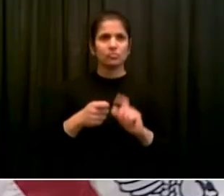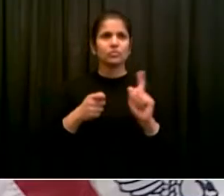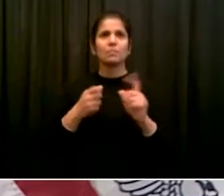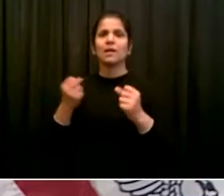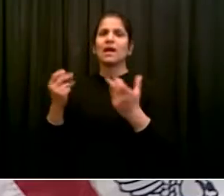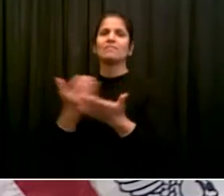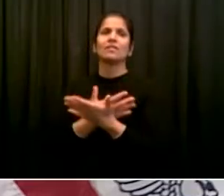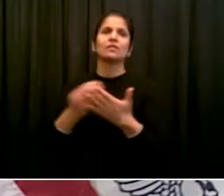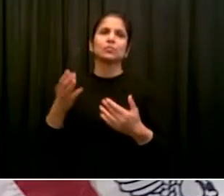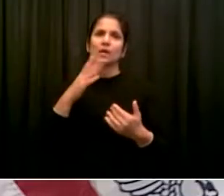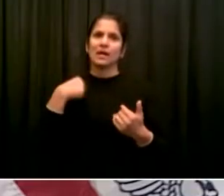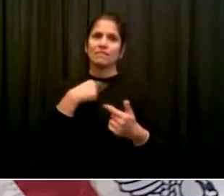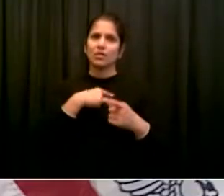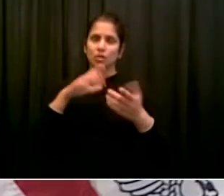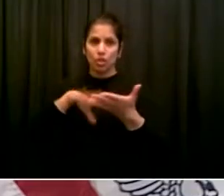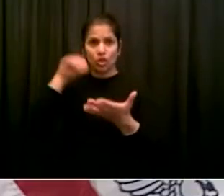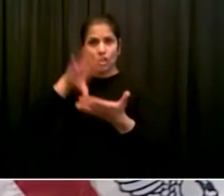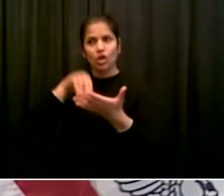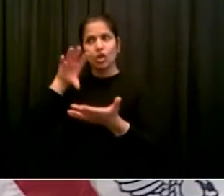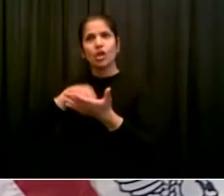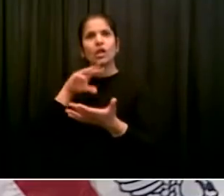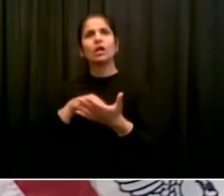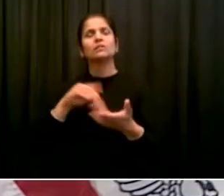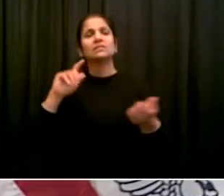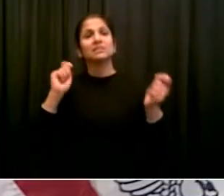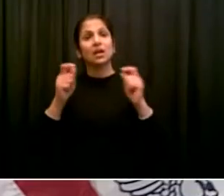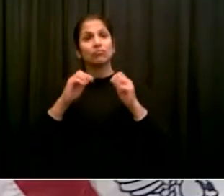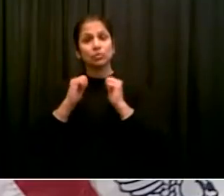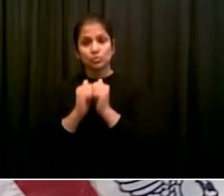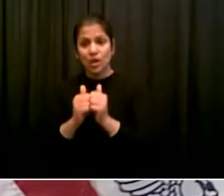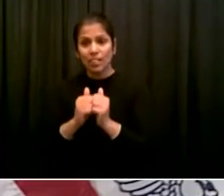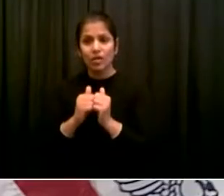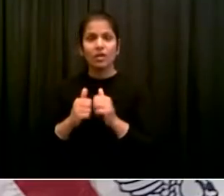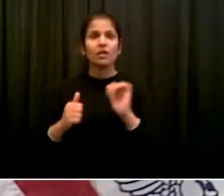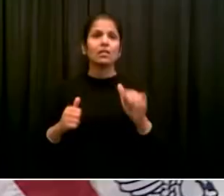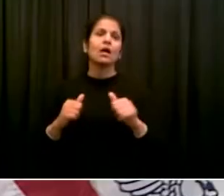city over these last 7 years.